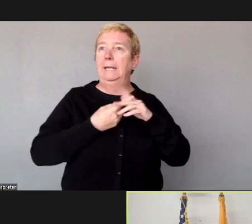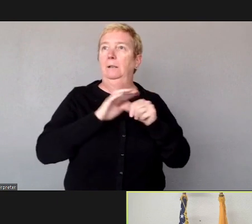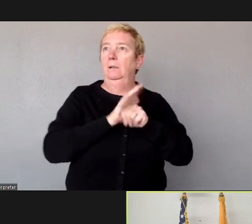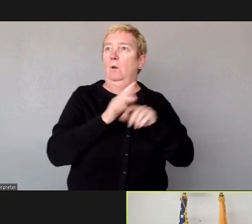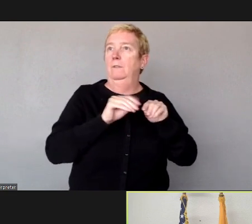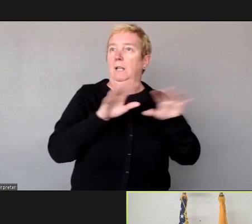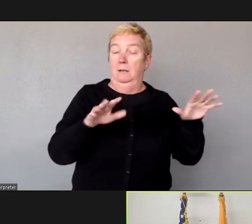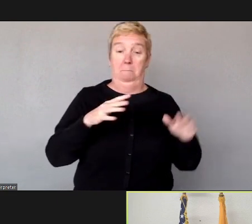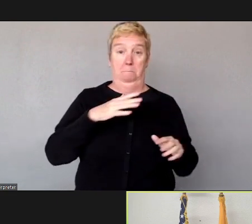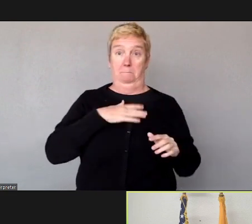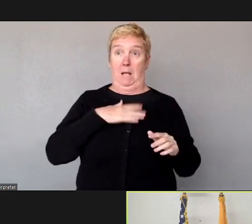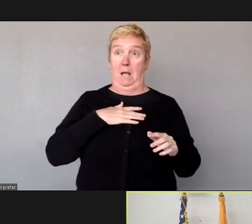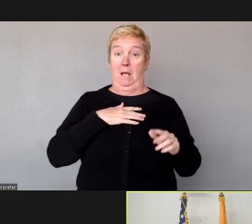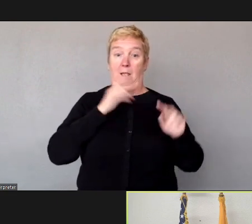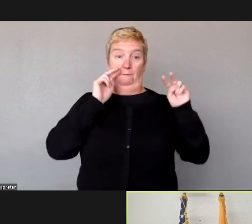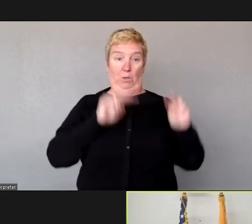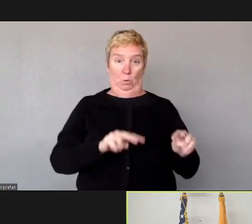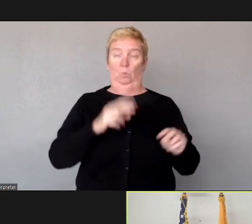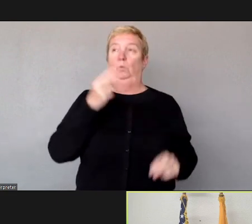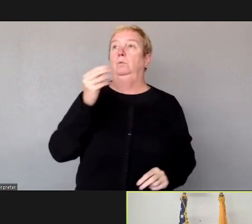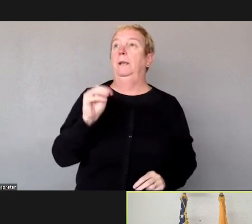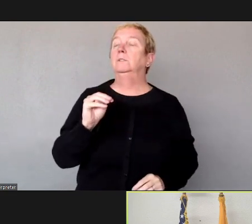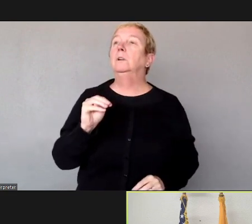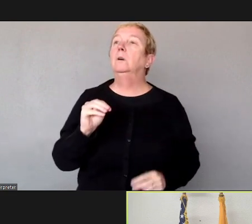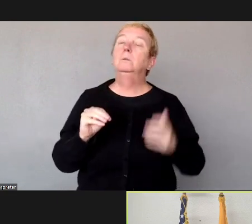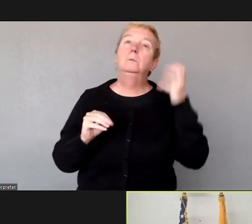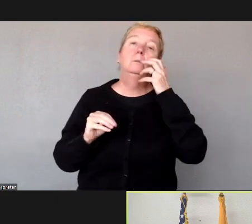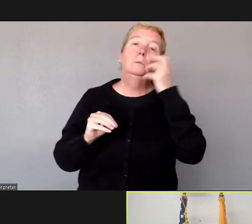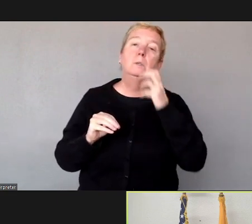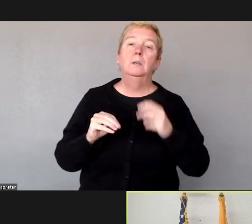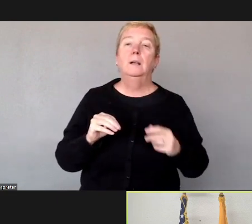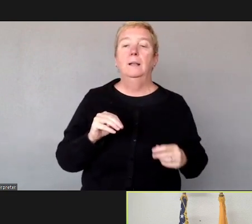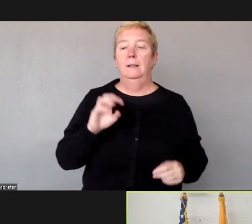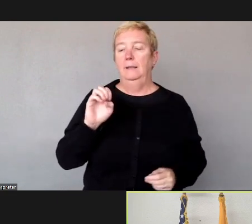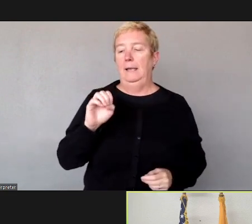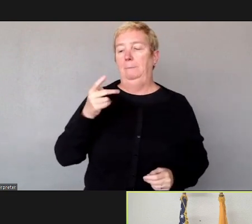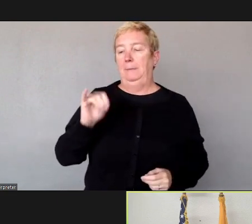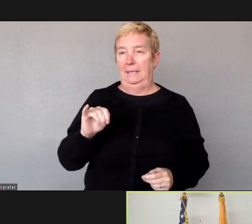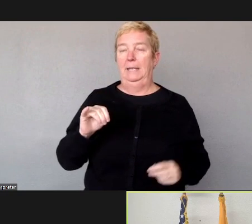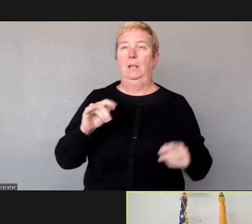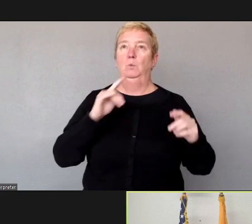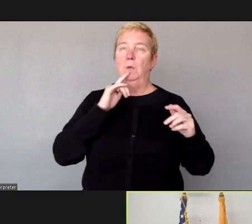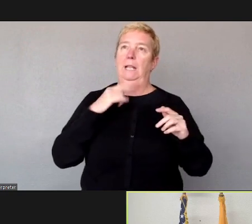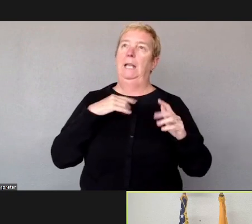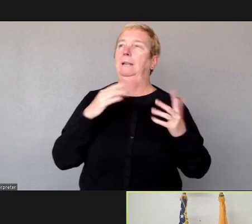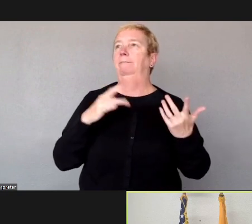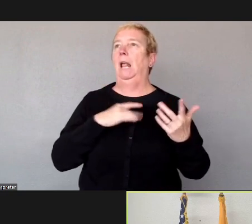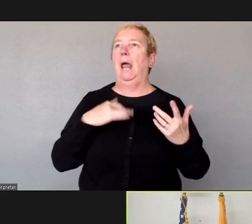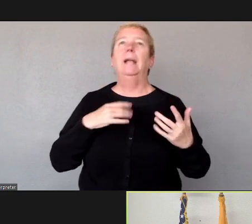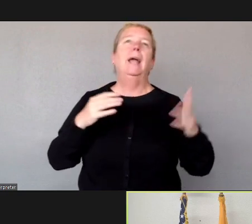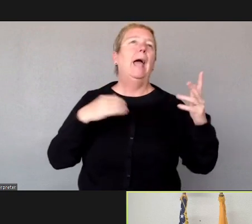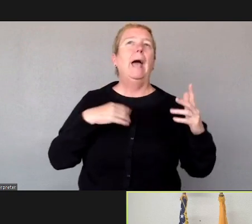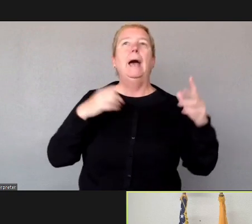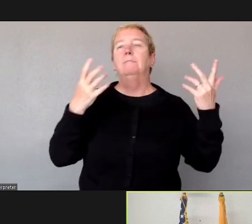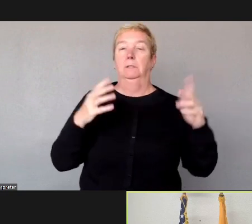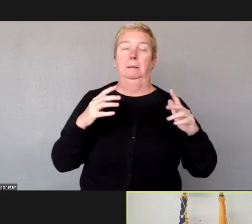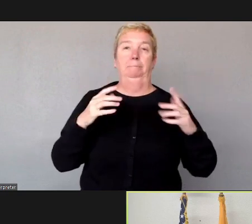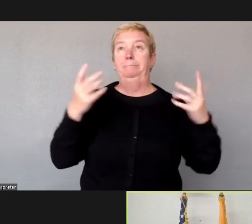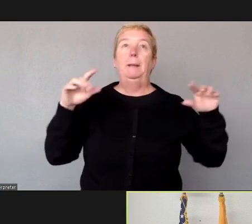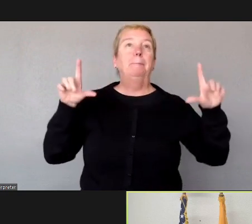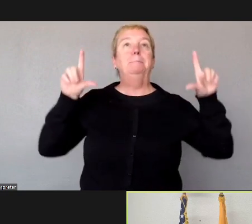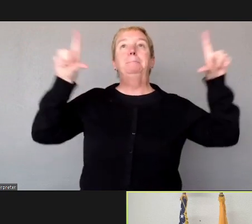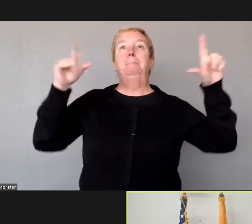my view of what's happened in our state is they have painted almost the whole painting every week and every month